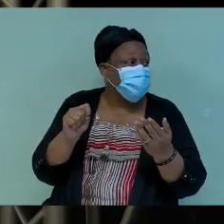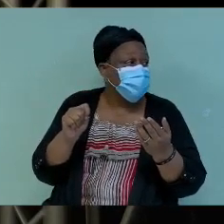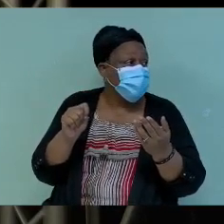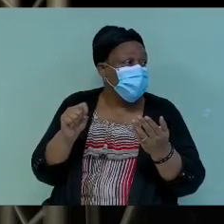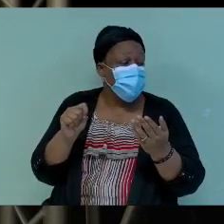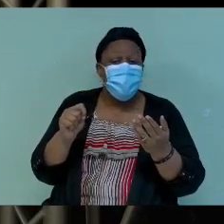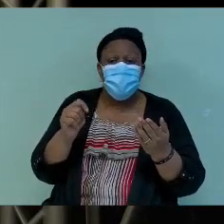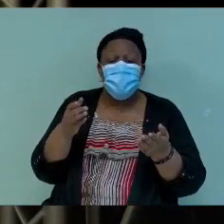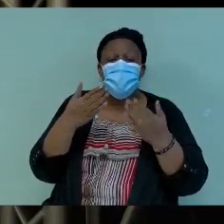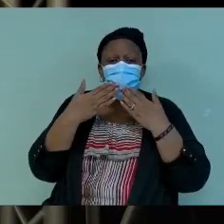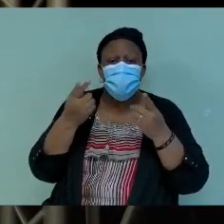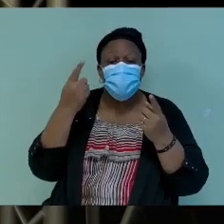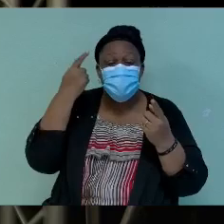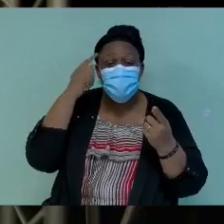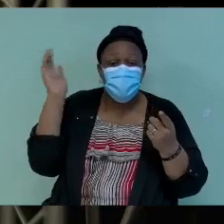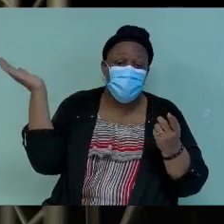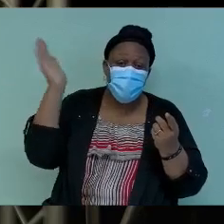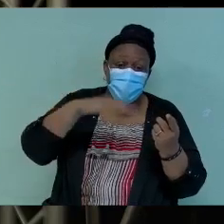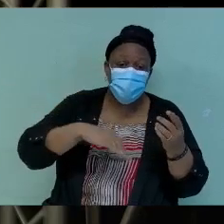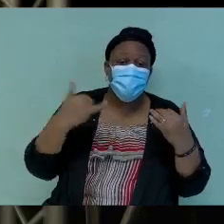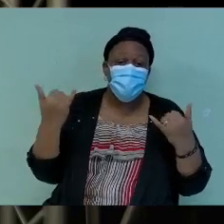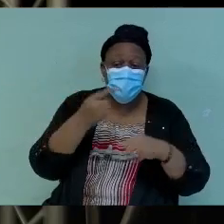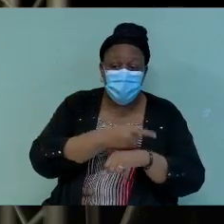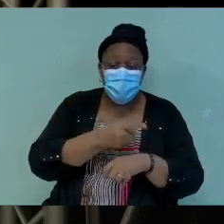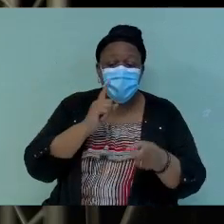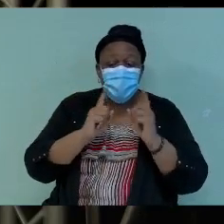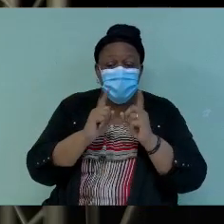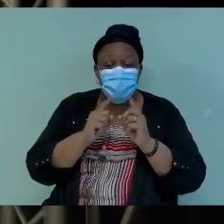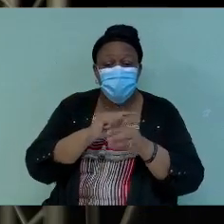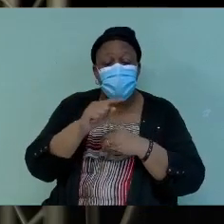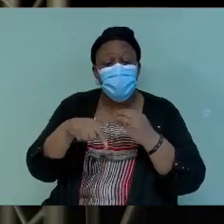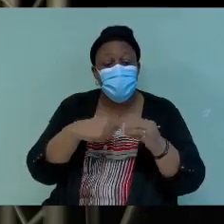to present what we think has been a very